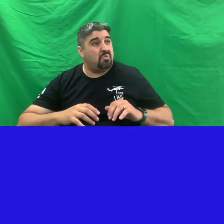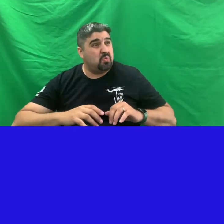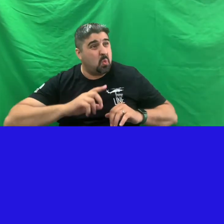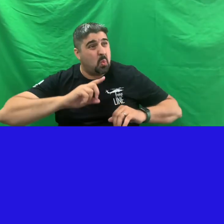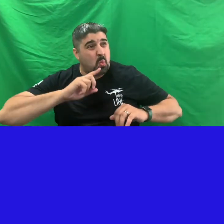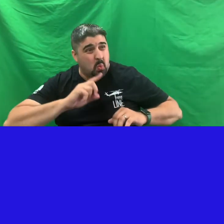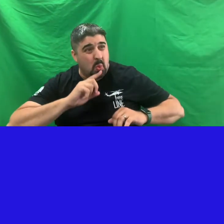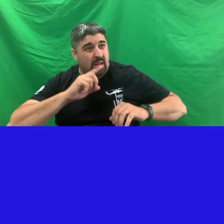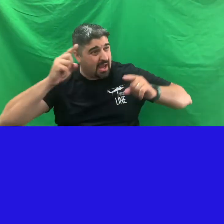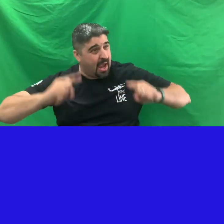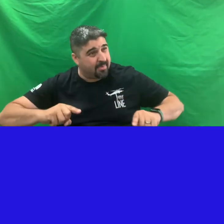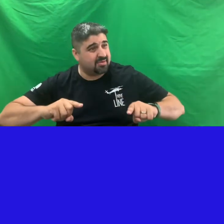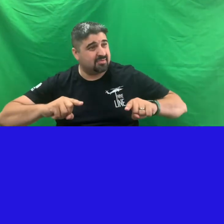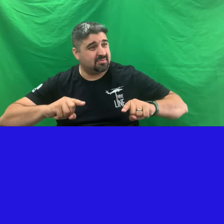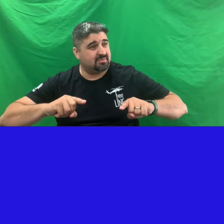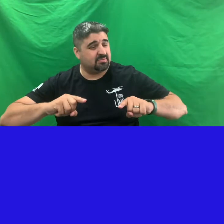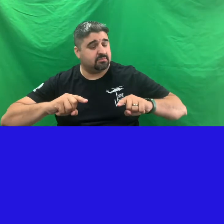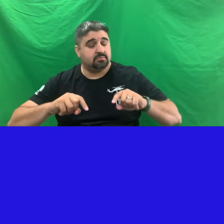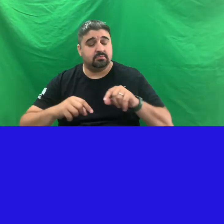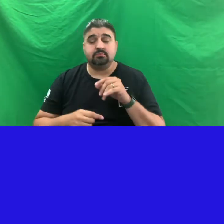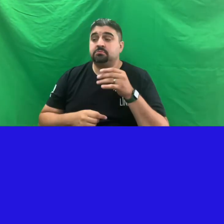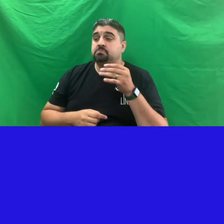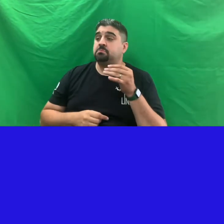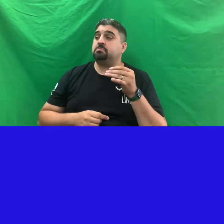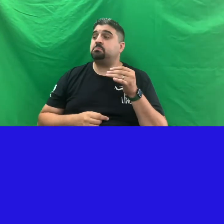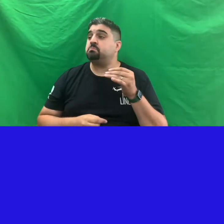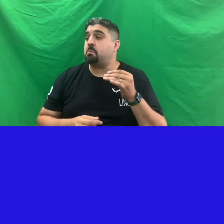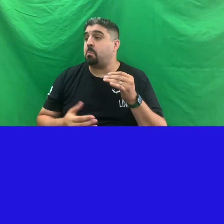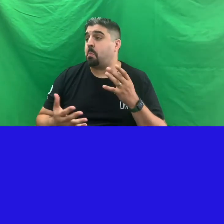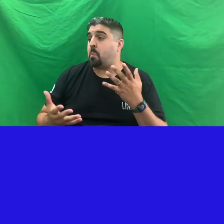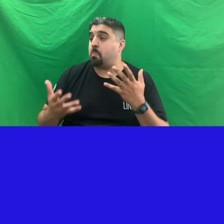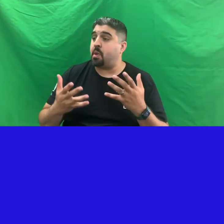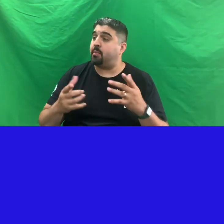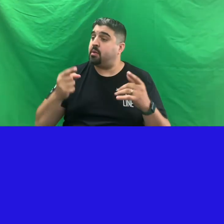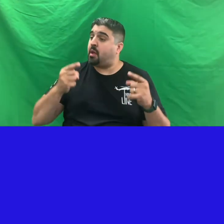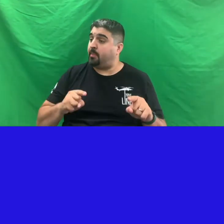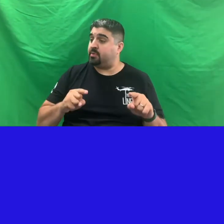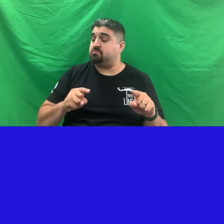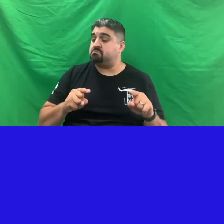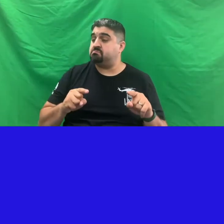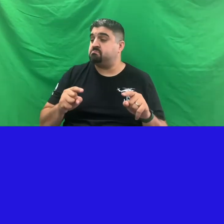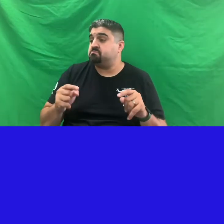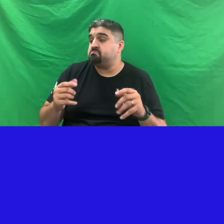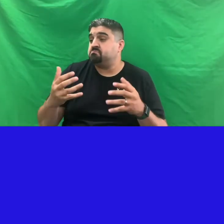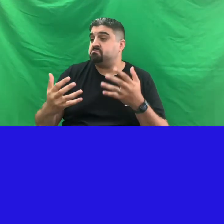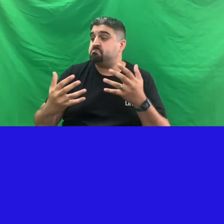Frog, asked Toad, did this really happen?